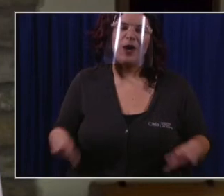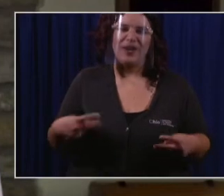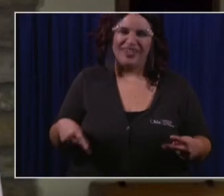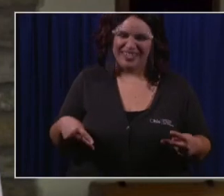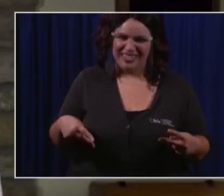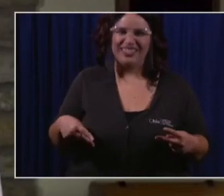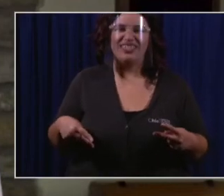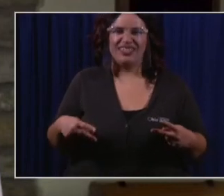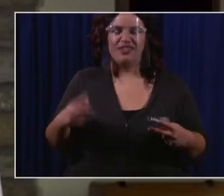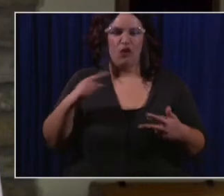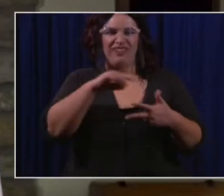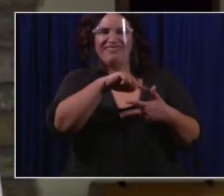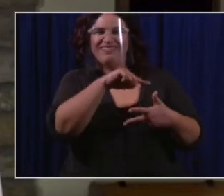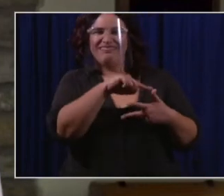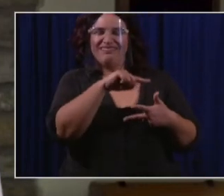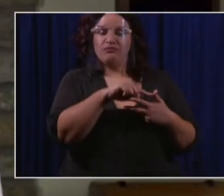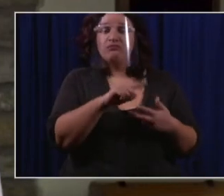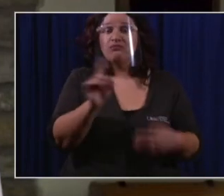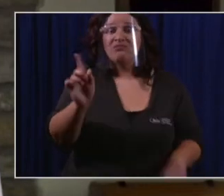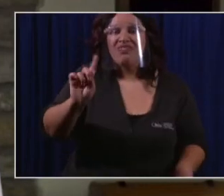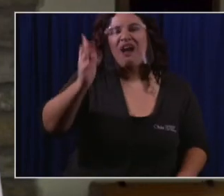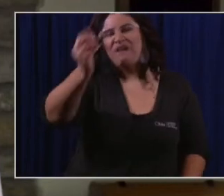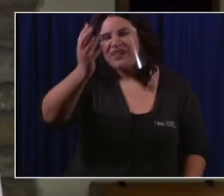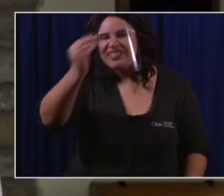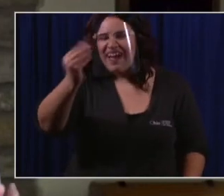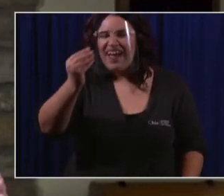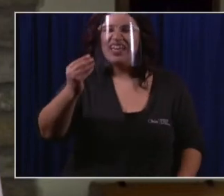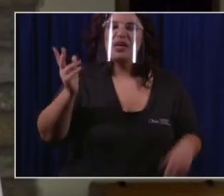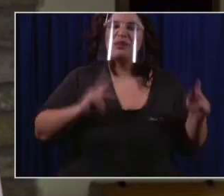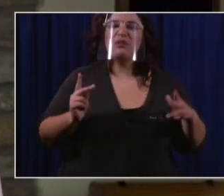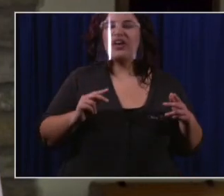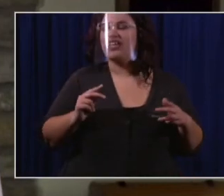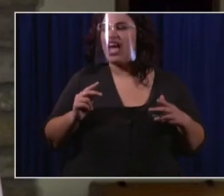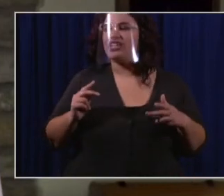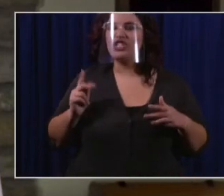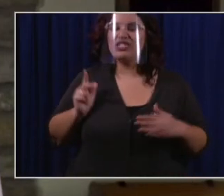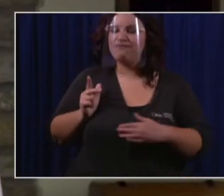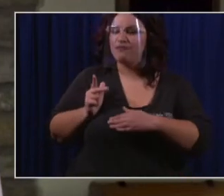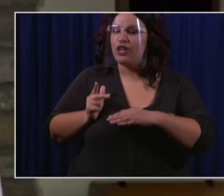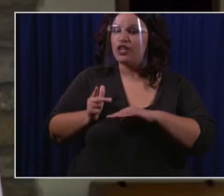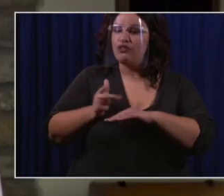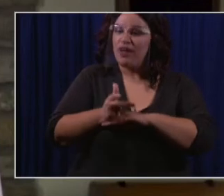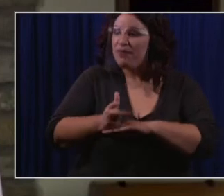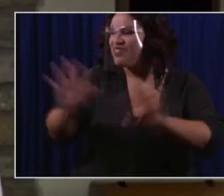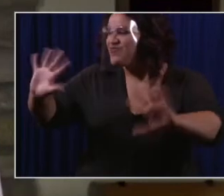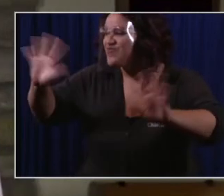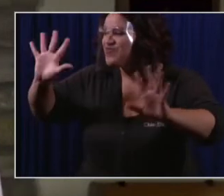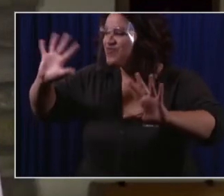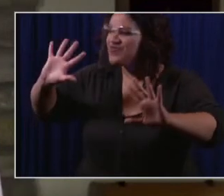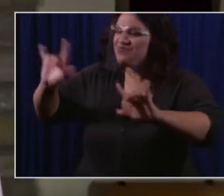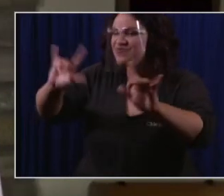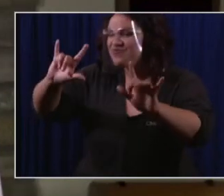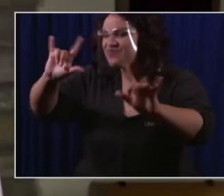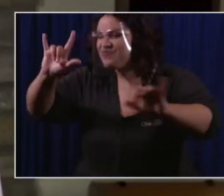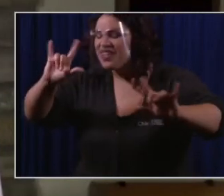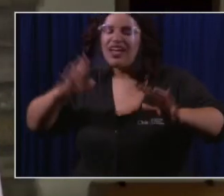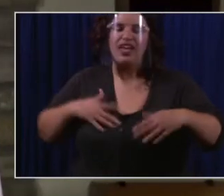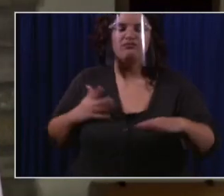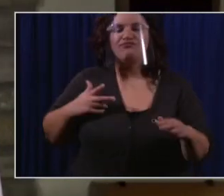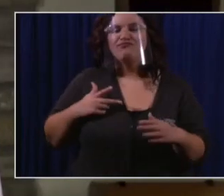was kind of a drive-through, and everybody seemed to have fun, but people would drive